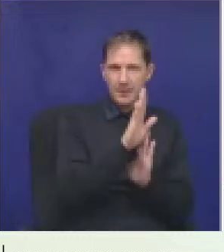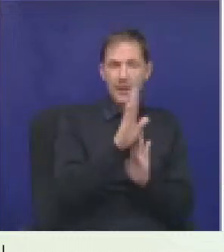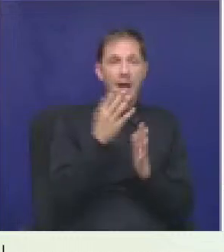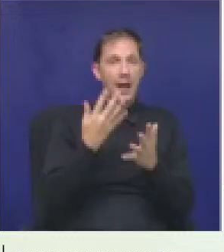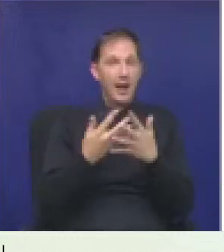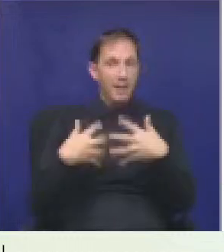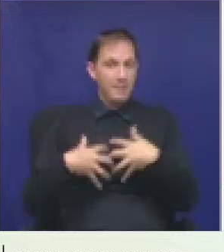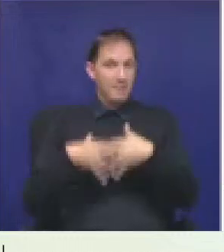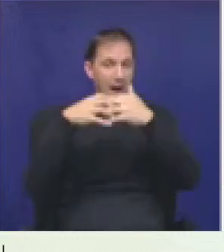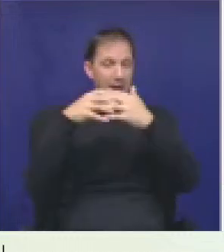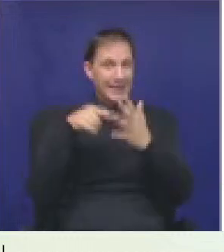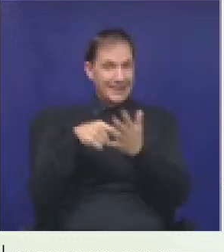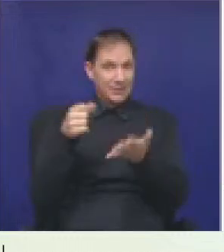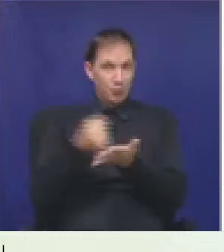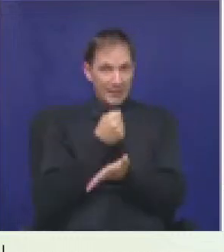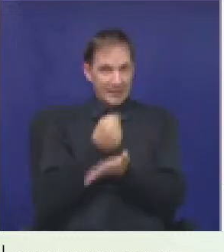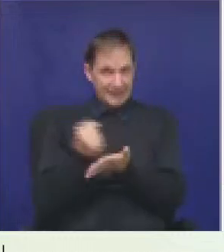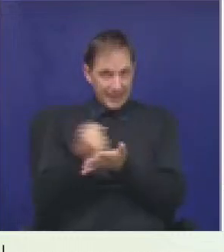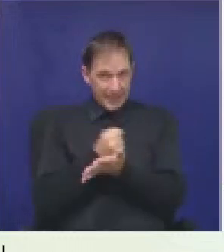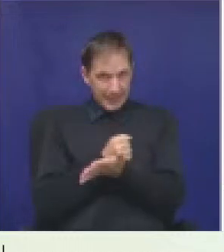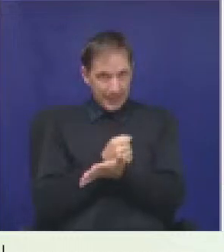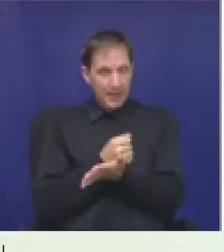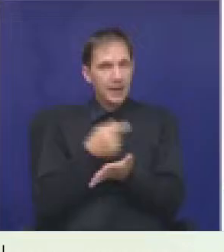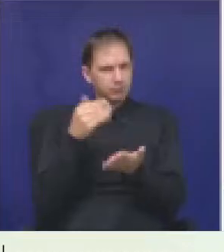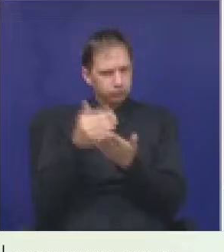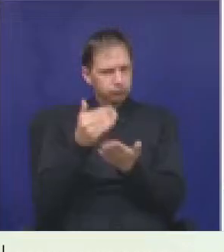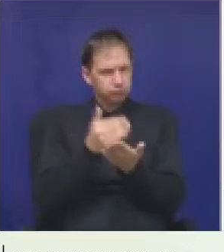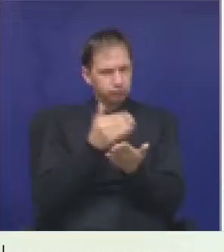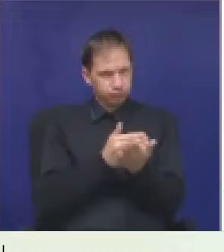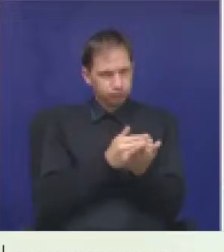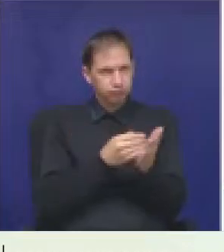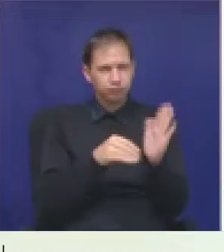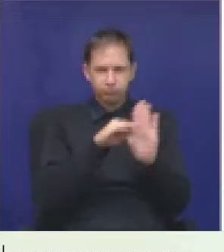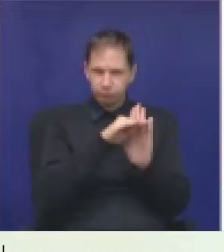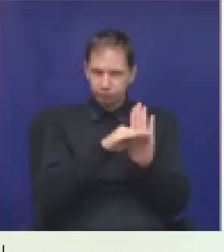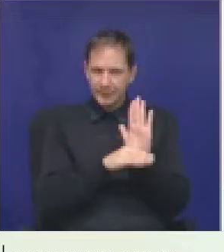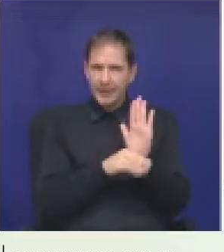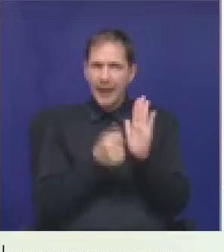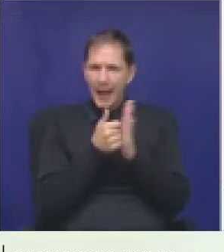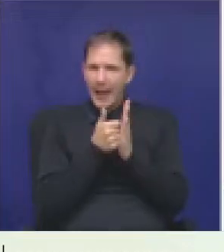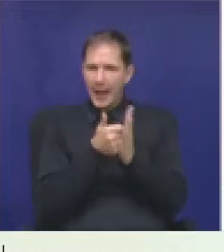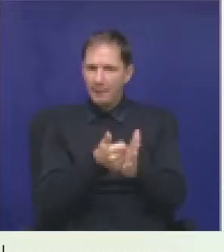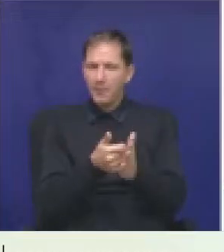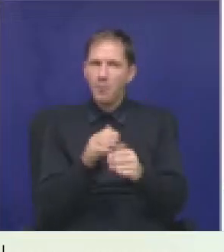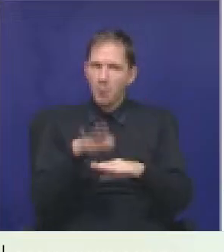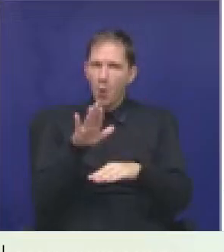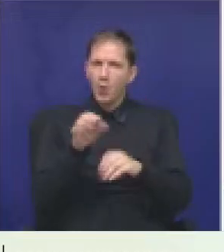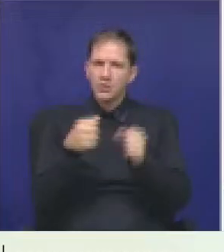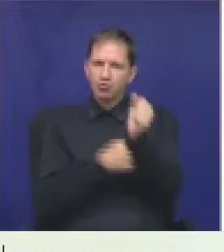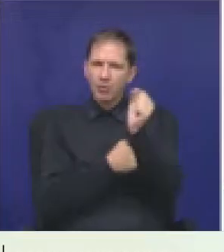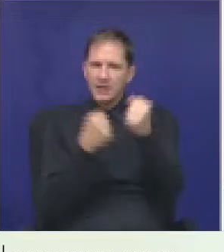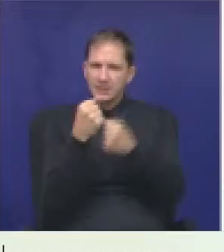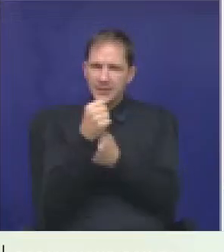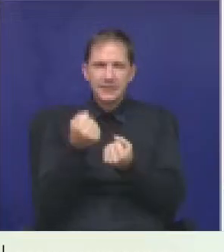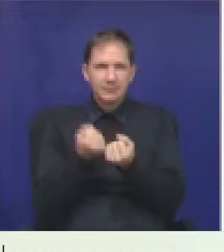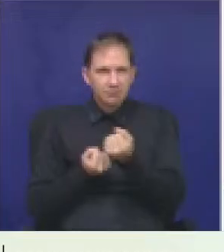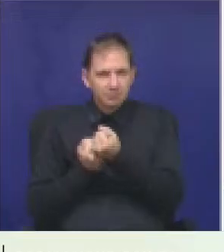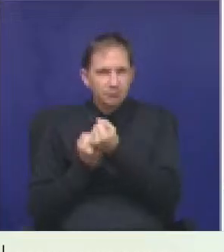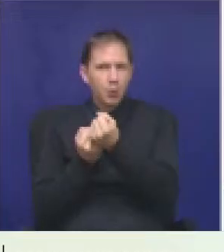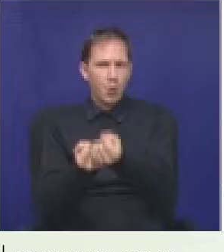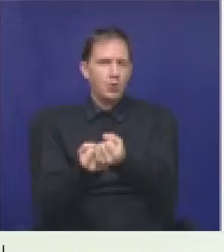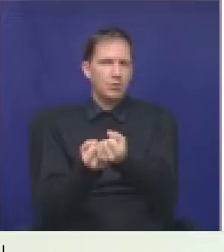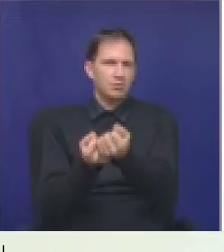this register, government through the Department of Small Business Development aim to provide more structured support and resources to